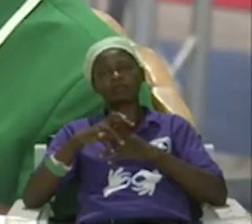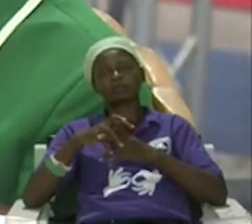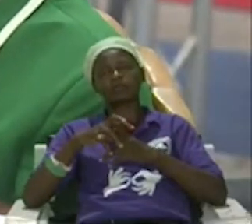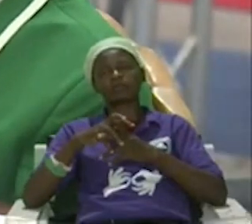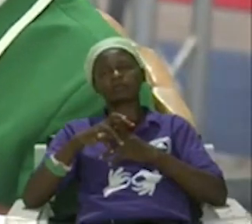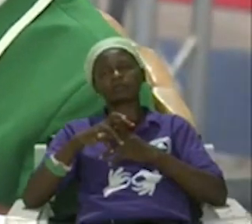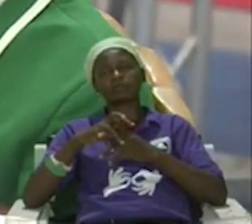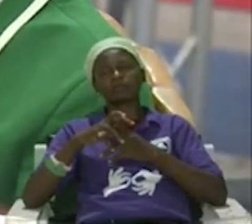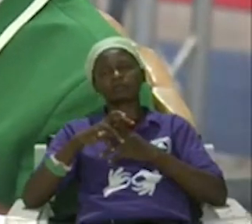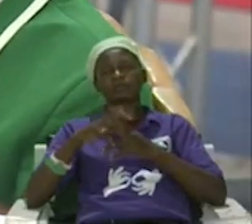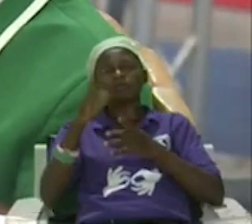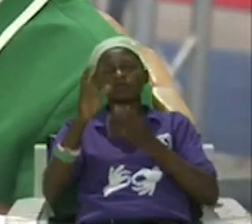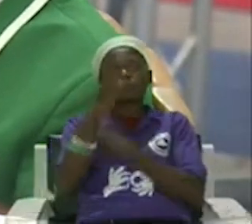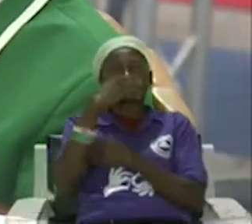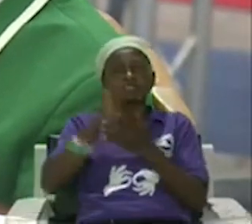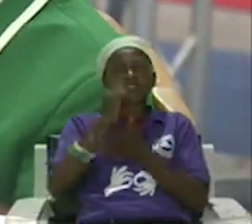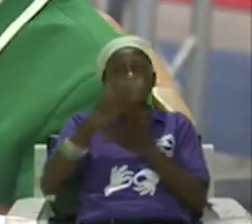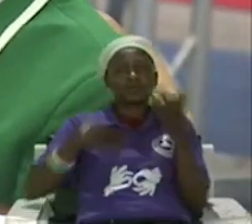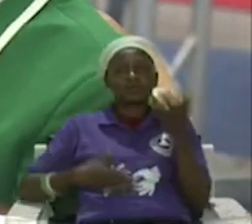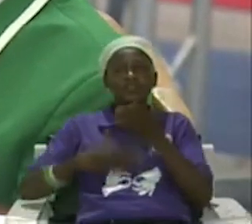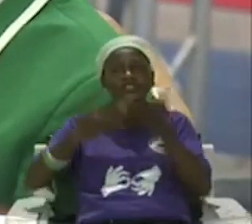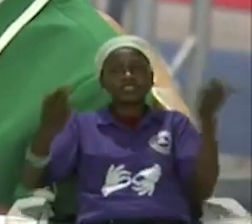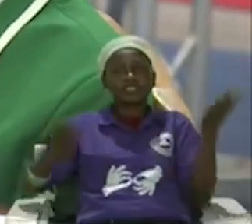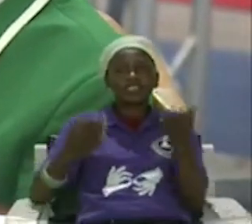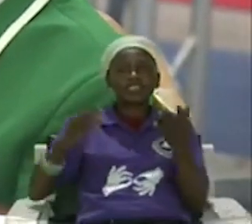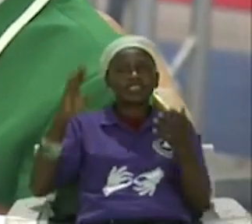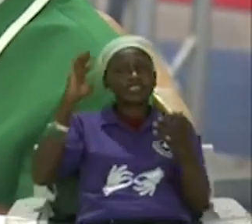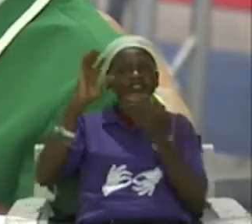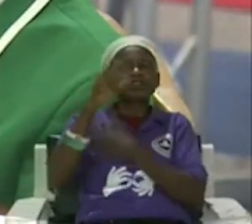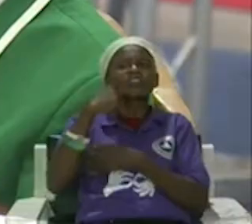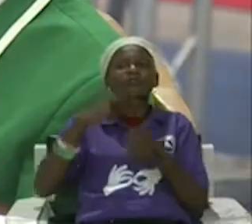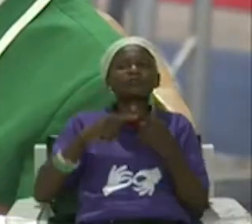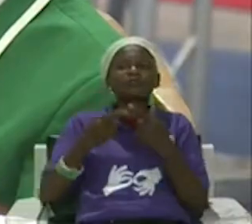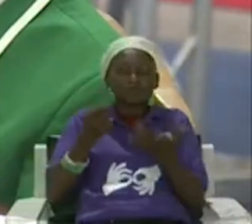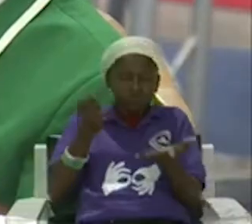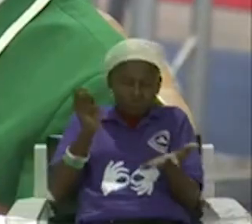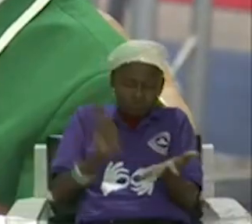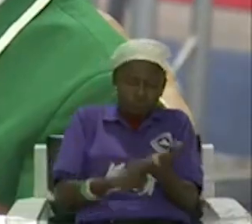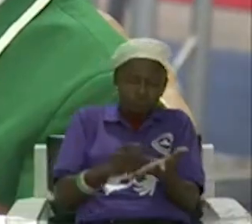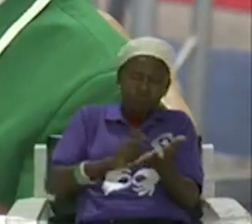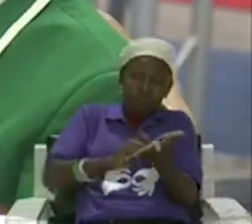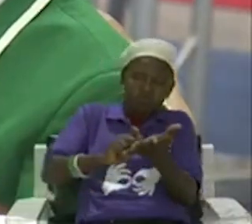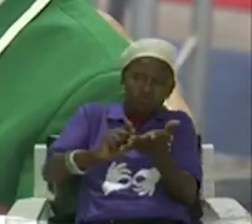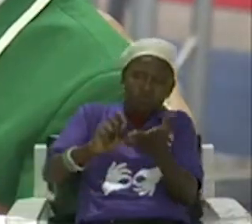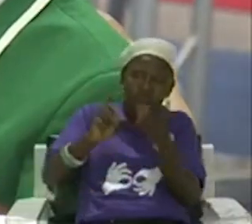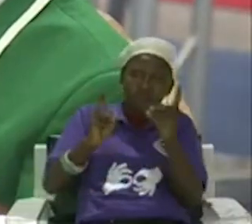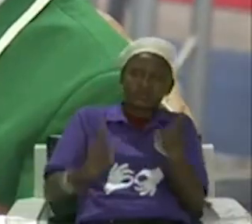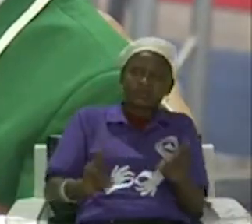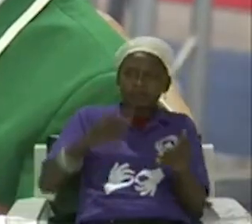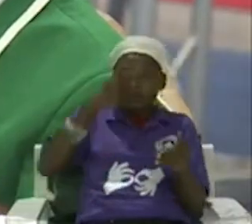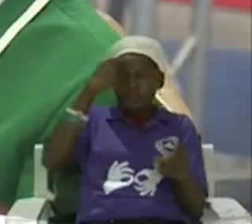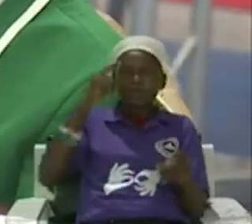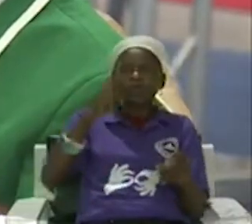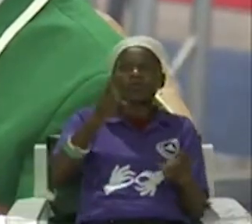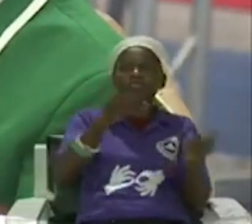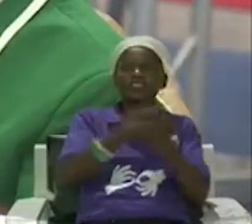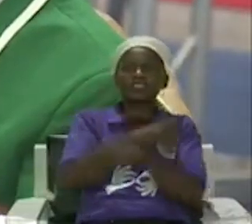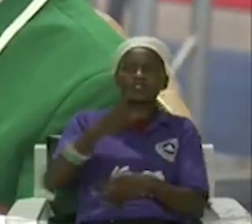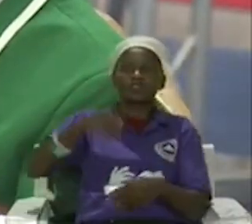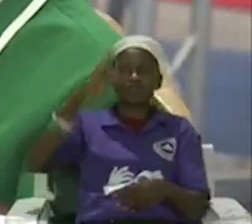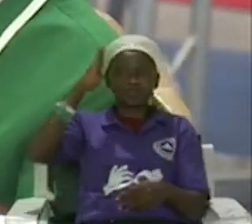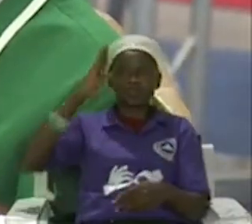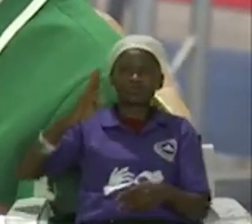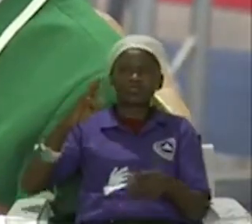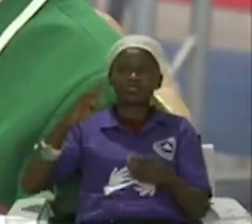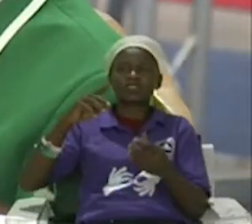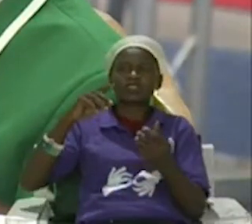The Lord said, there's someone here tonight, he asked me to tell you to write it down. Because one day you will break